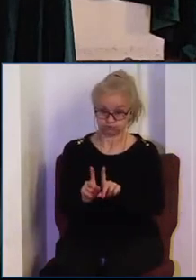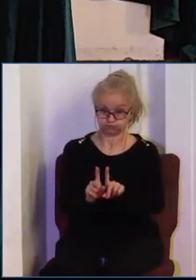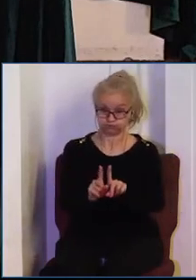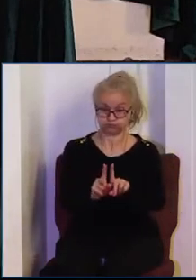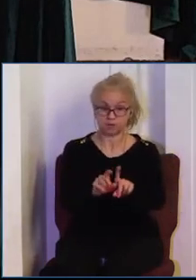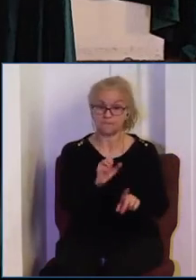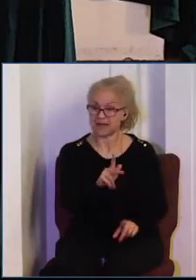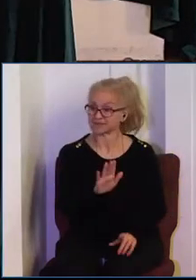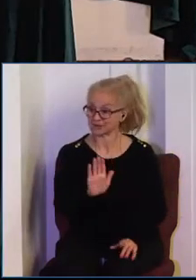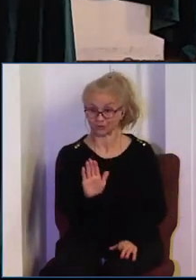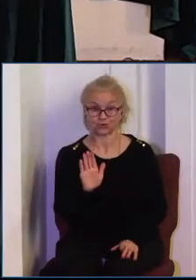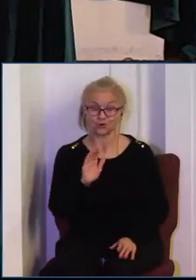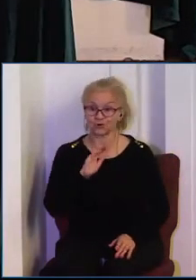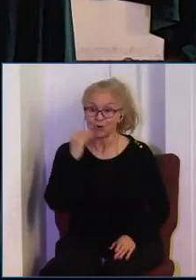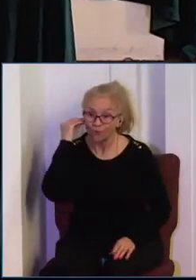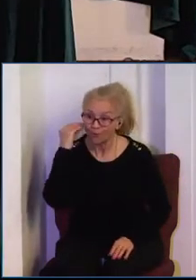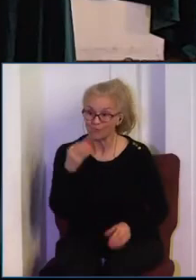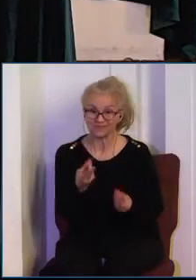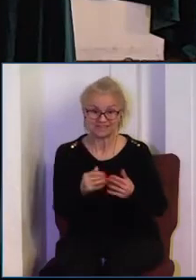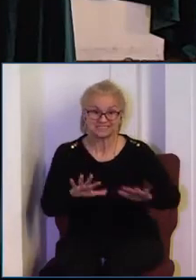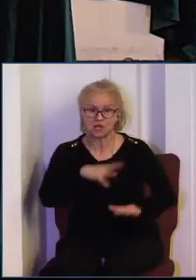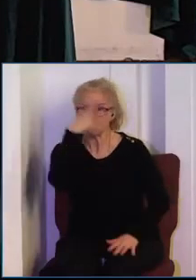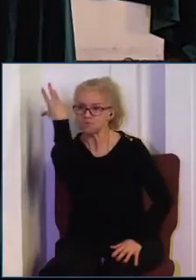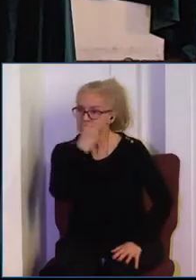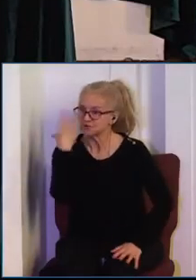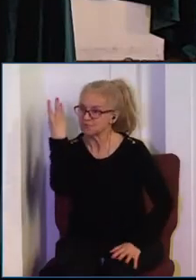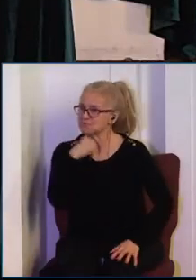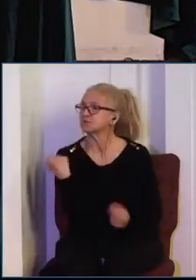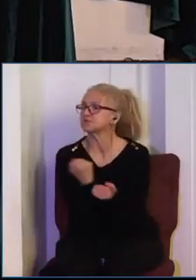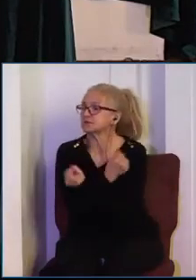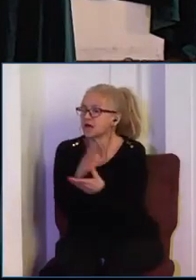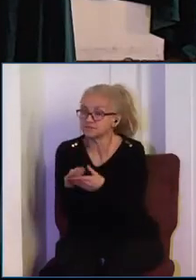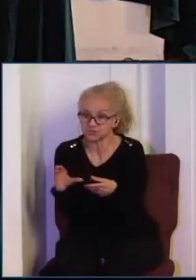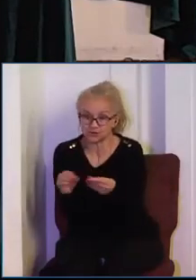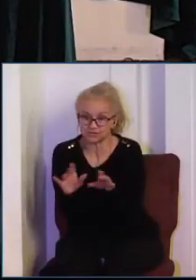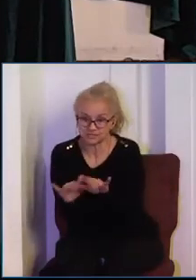back to her homeland, and while this is a beautiful, beautiful love story,